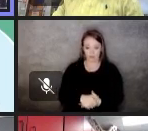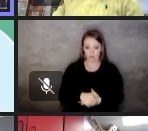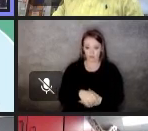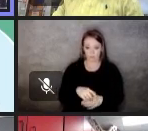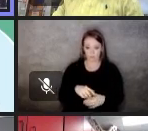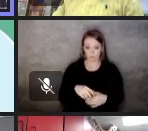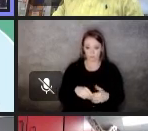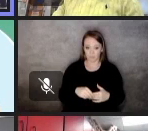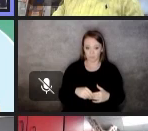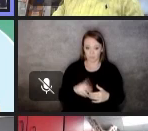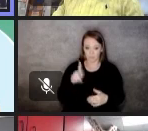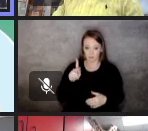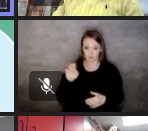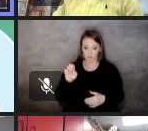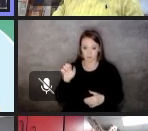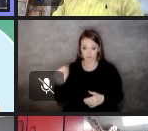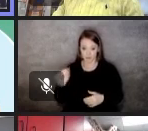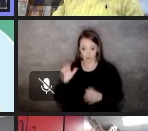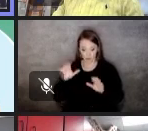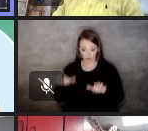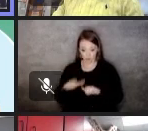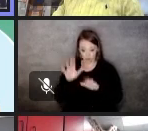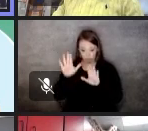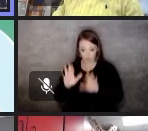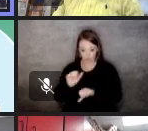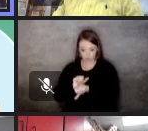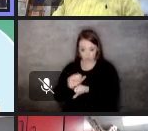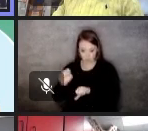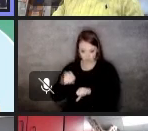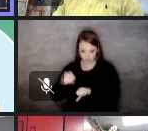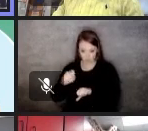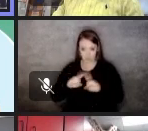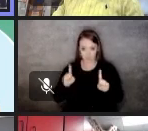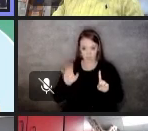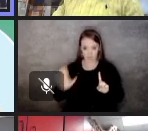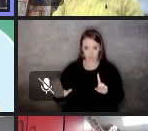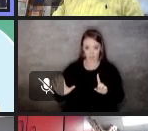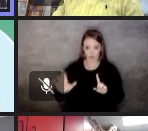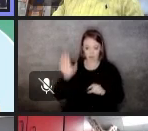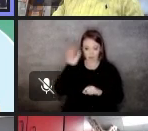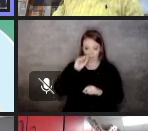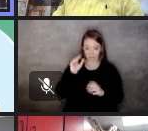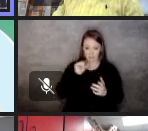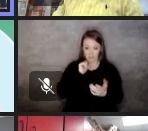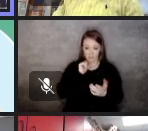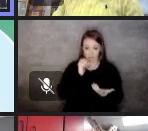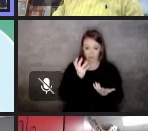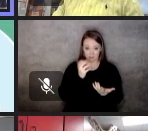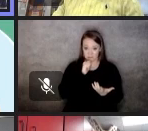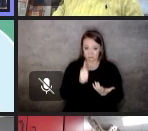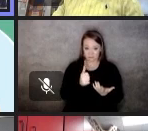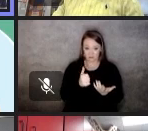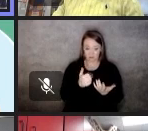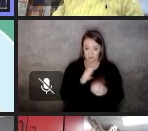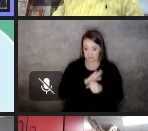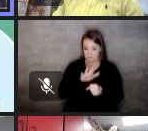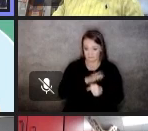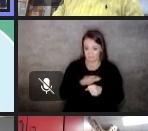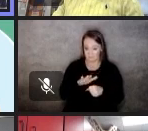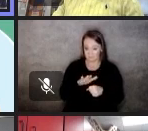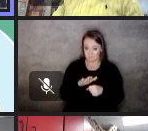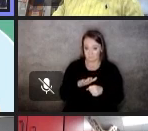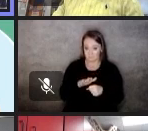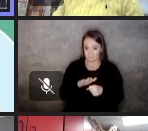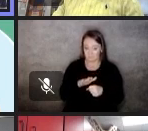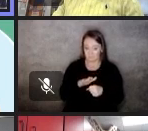great job, don't get me wrong, but their voice is not heard. They're considered the enemy. But when an individual teacher from